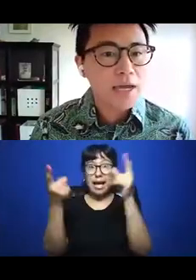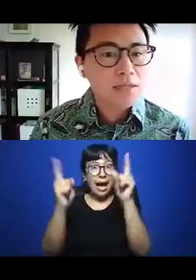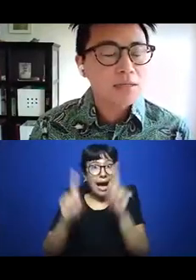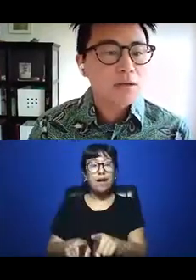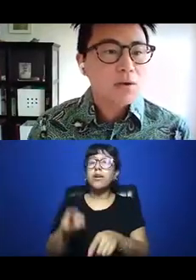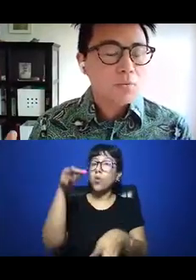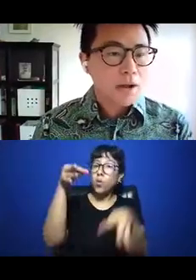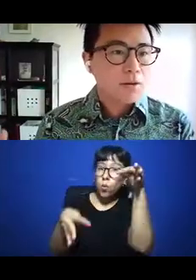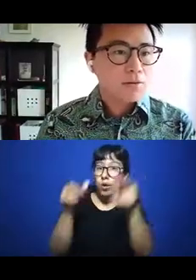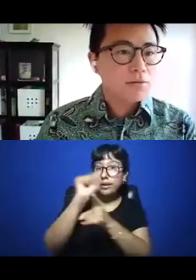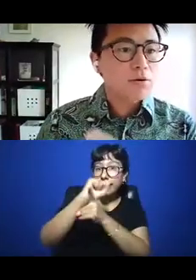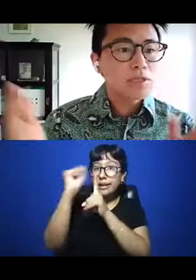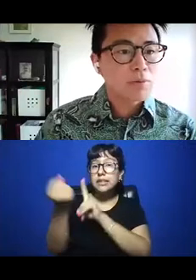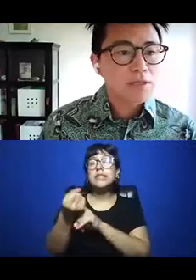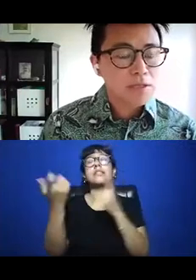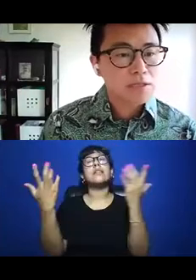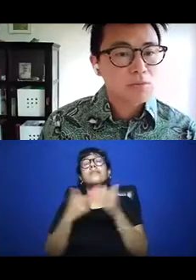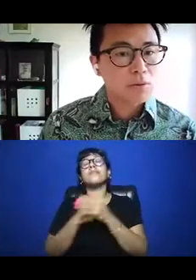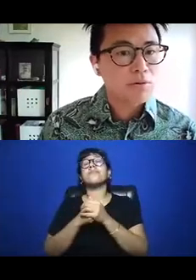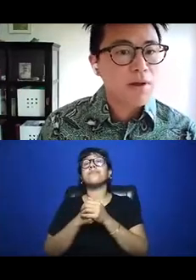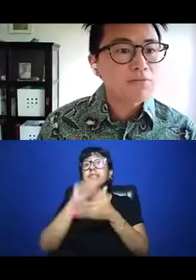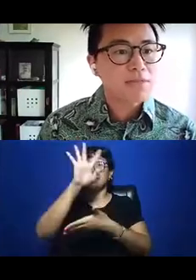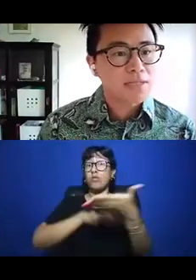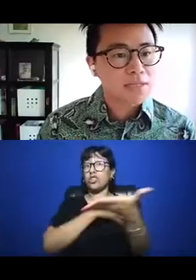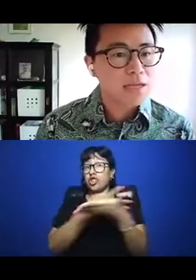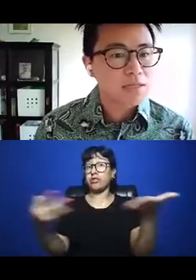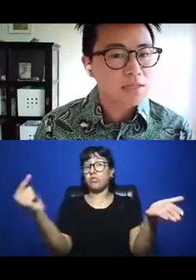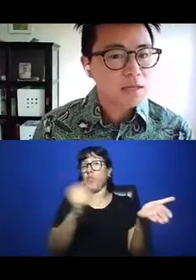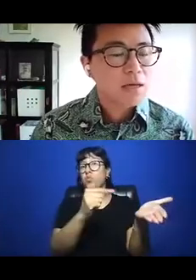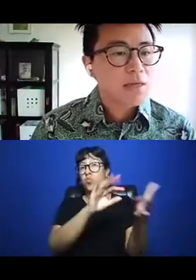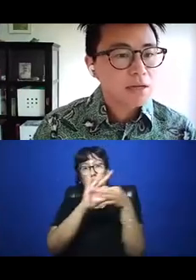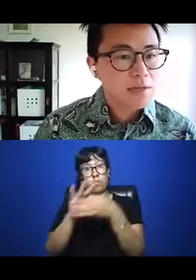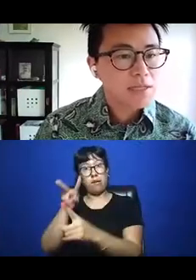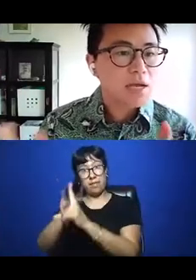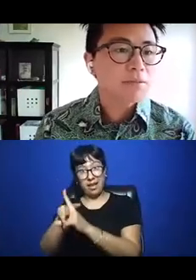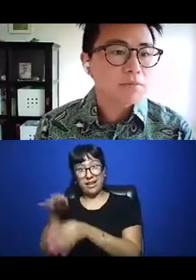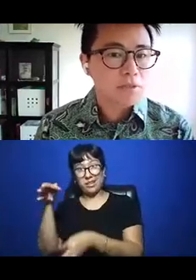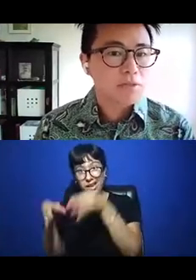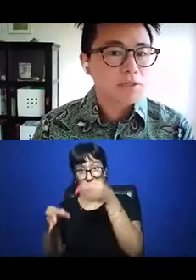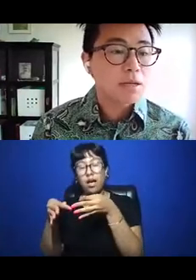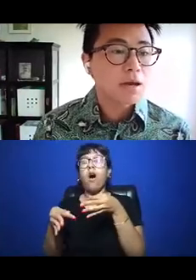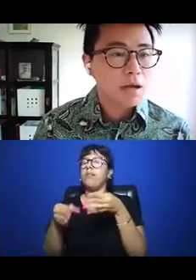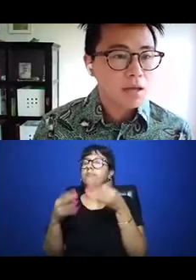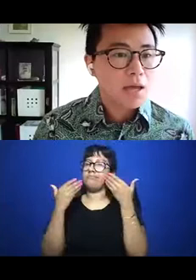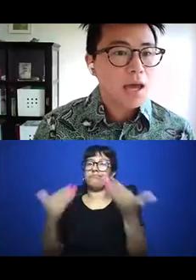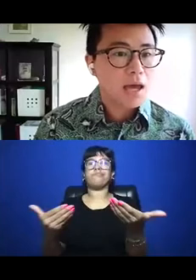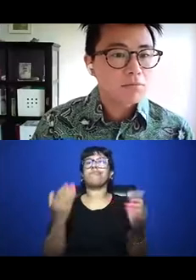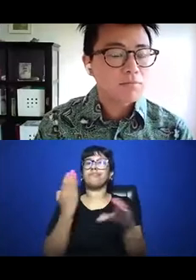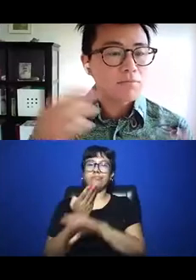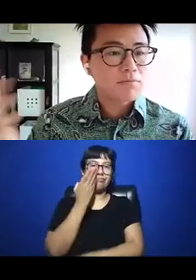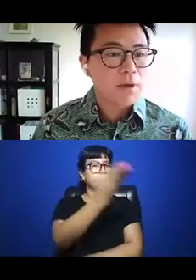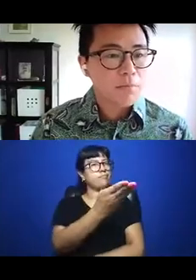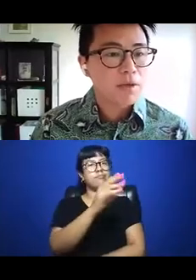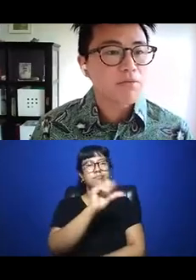court case where those spreadsheets were relevant to the case, they could be susceptible to subpoena